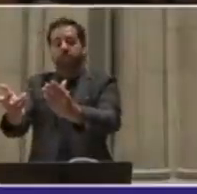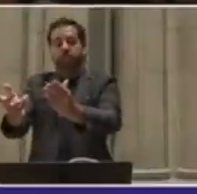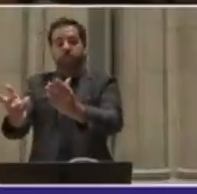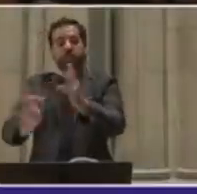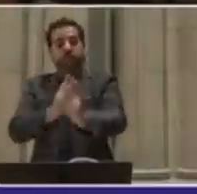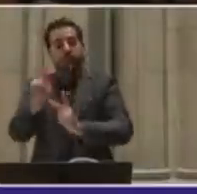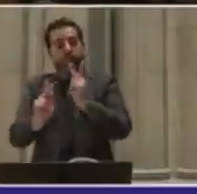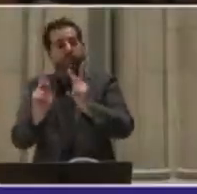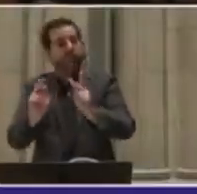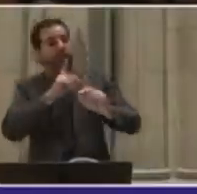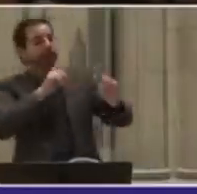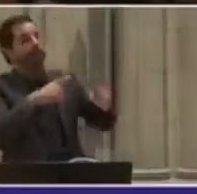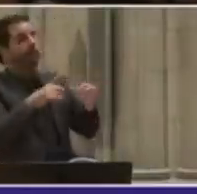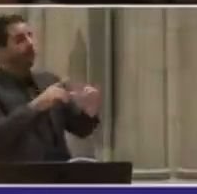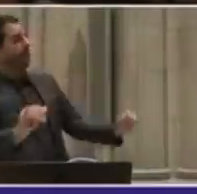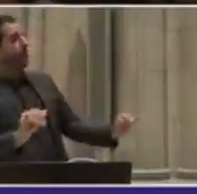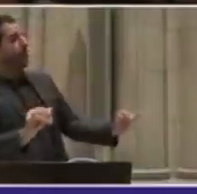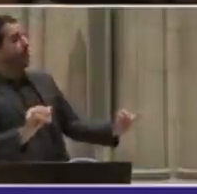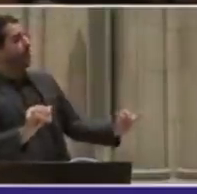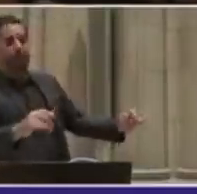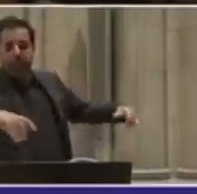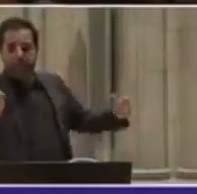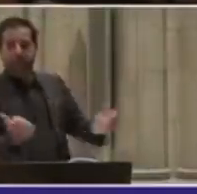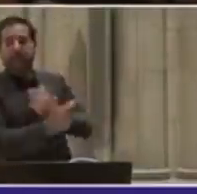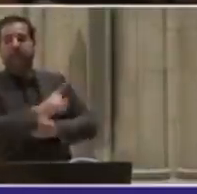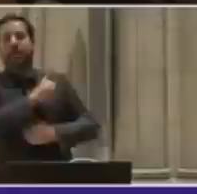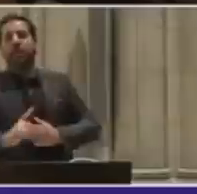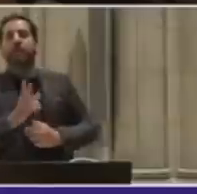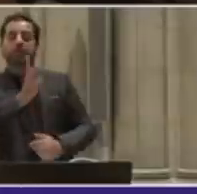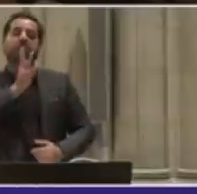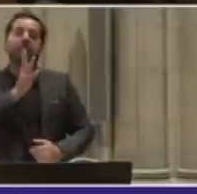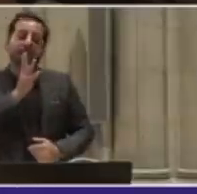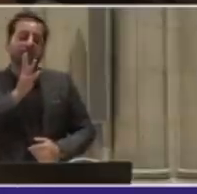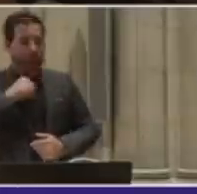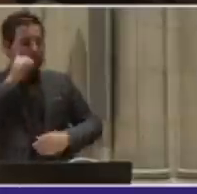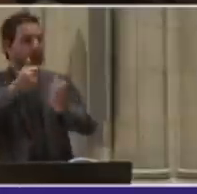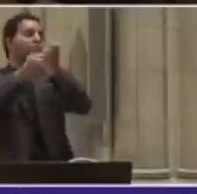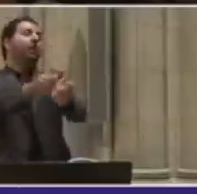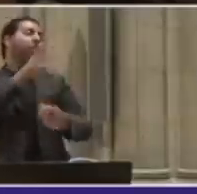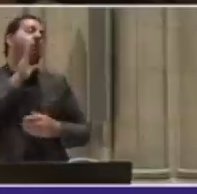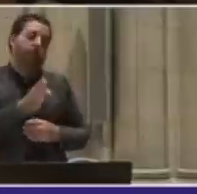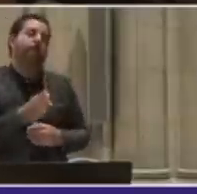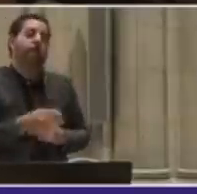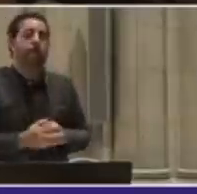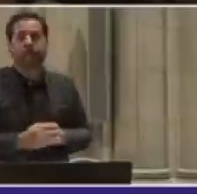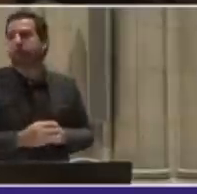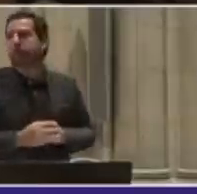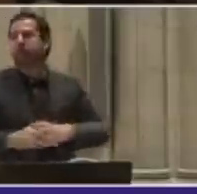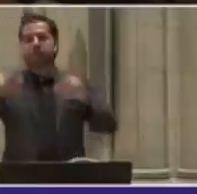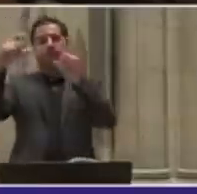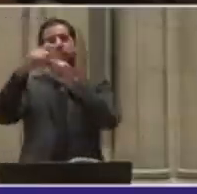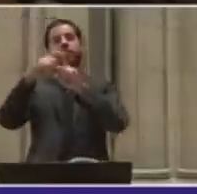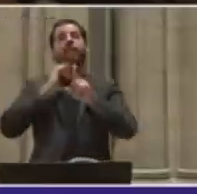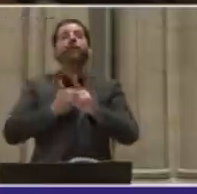The people all answered as one, "Everything that the Lord has spoken, we will do." The word